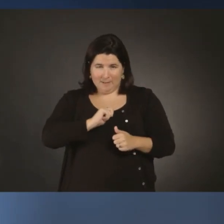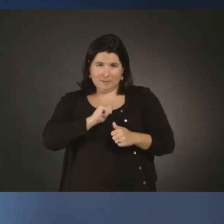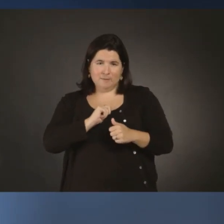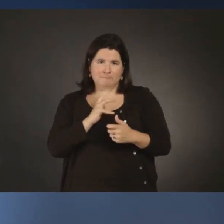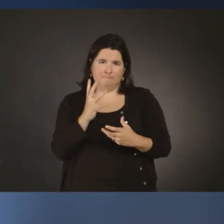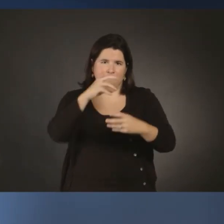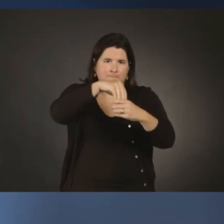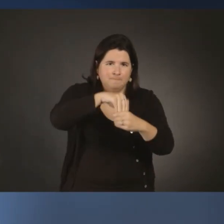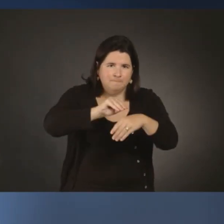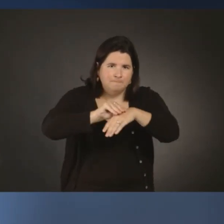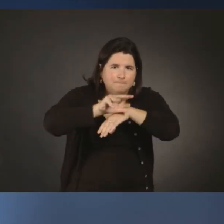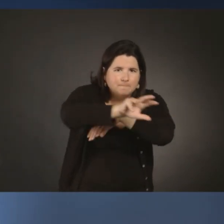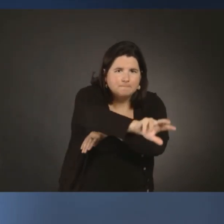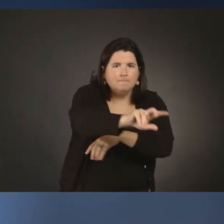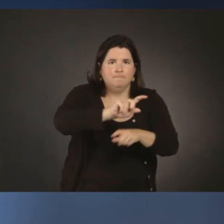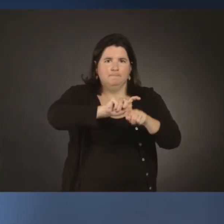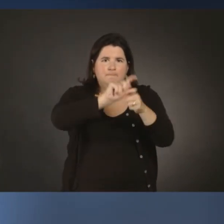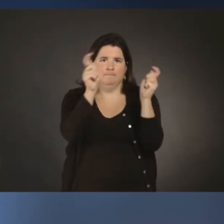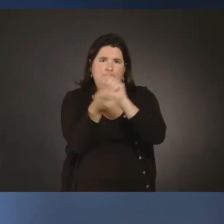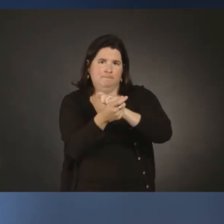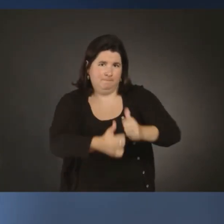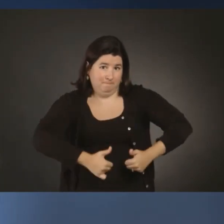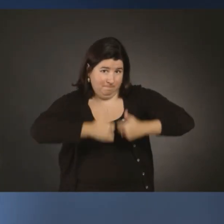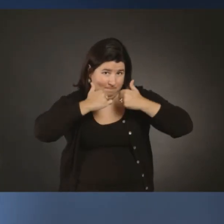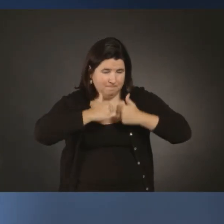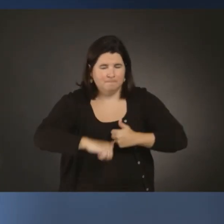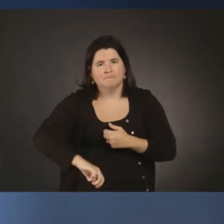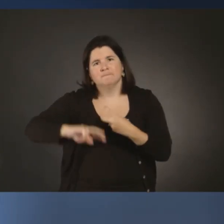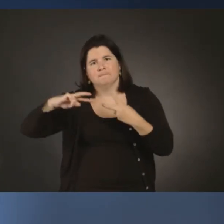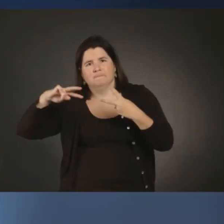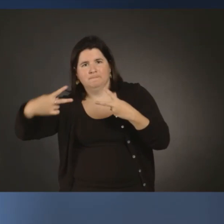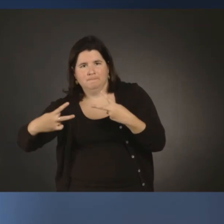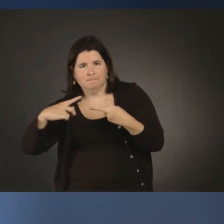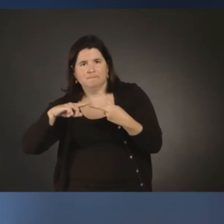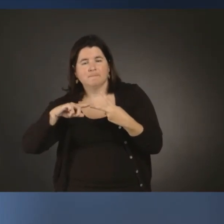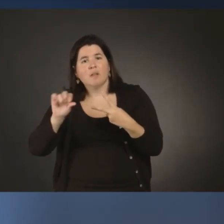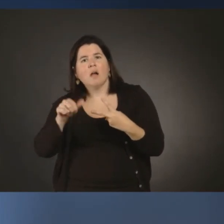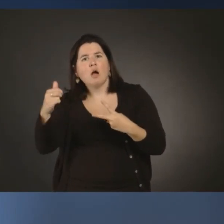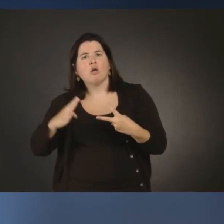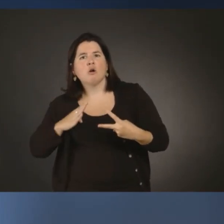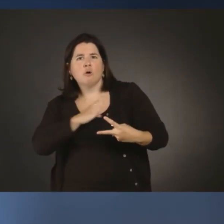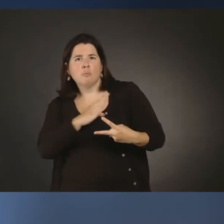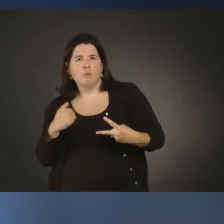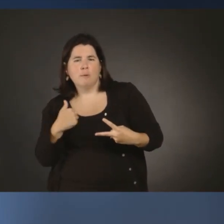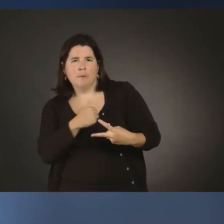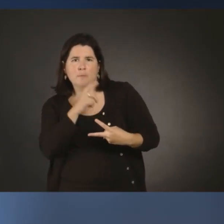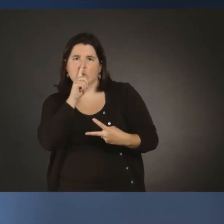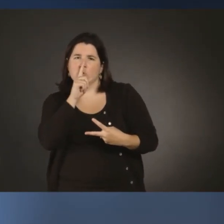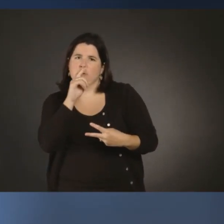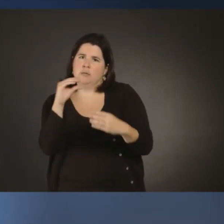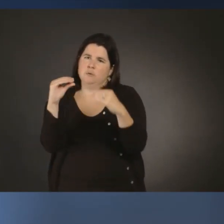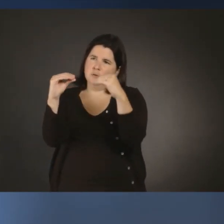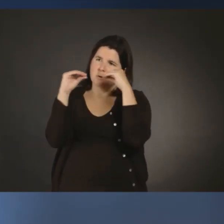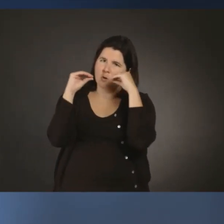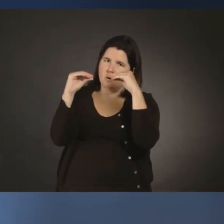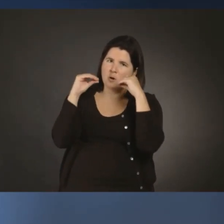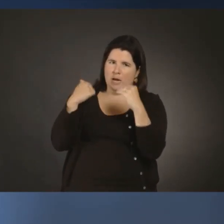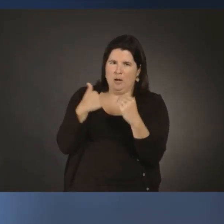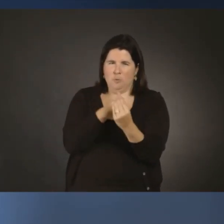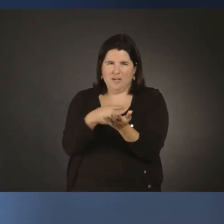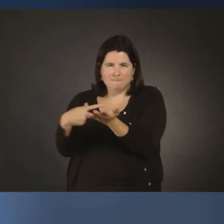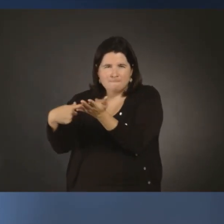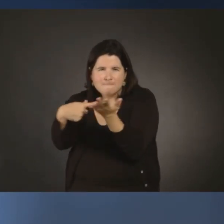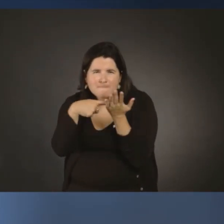people's lives in the community. And secondly, how much I learned from the other board members as we discussed and wrestled with the